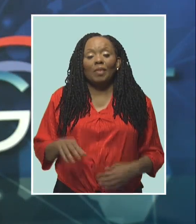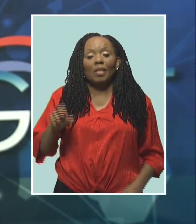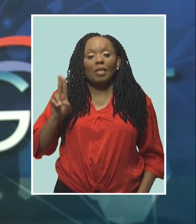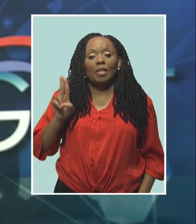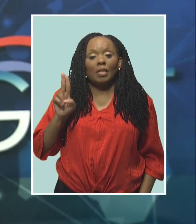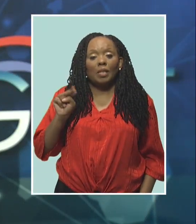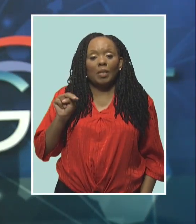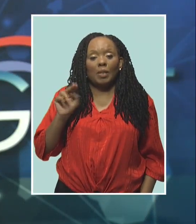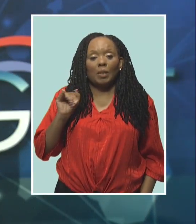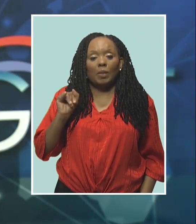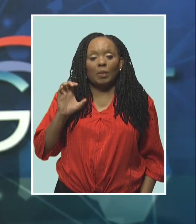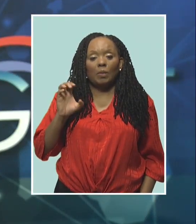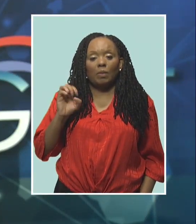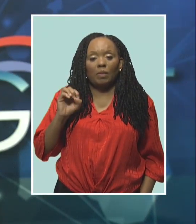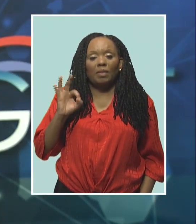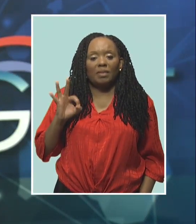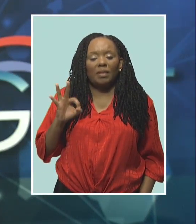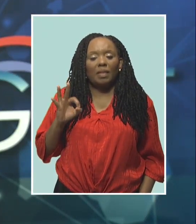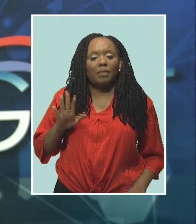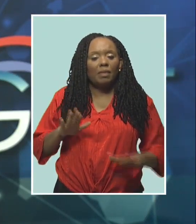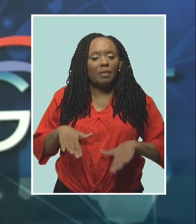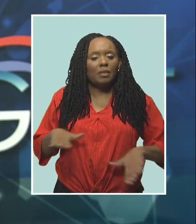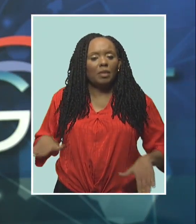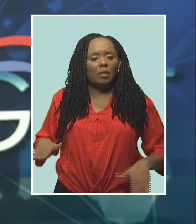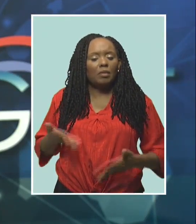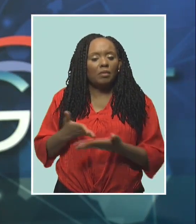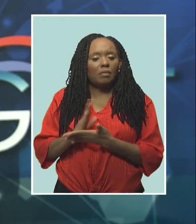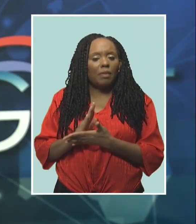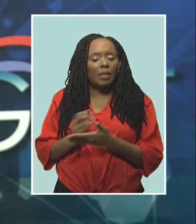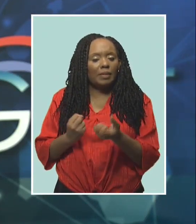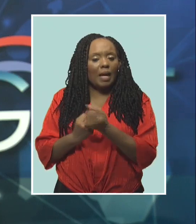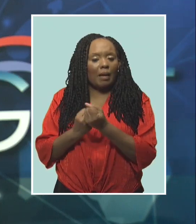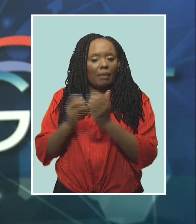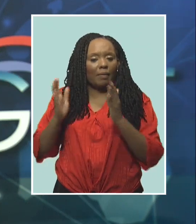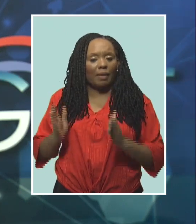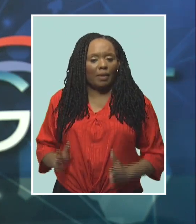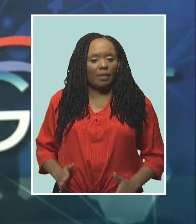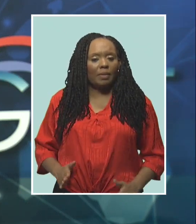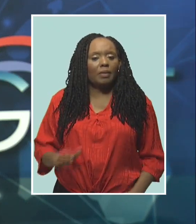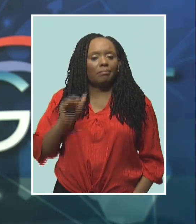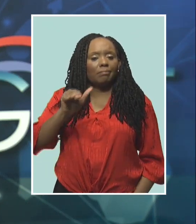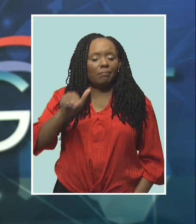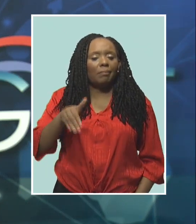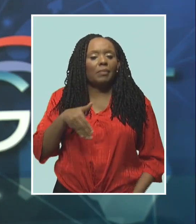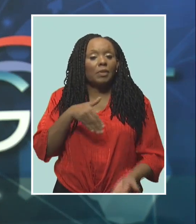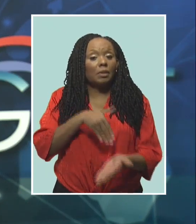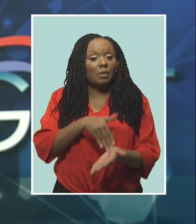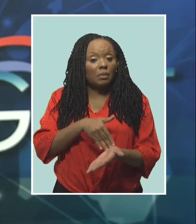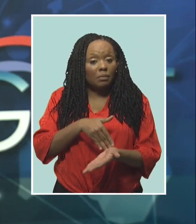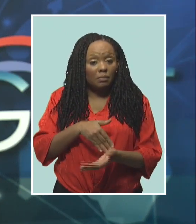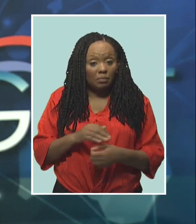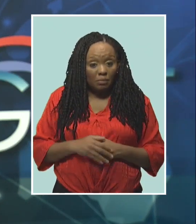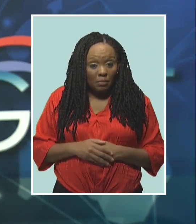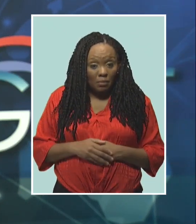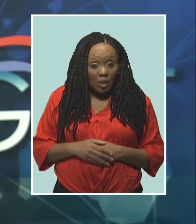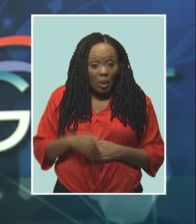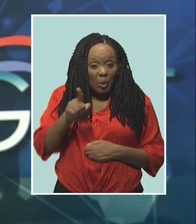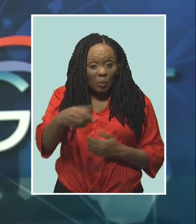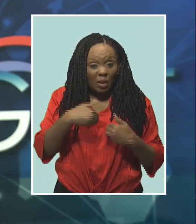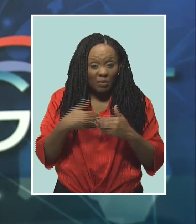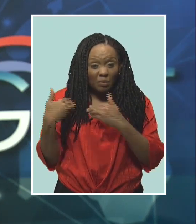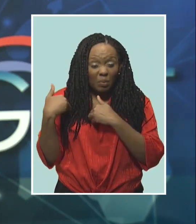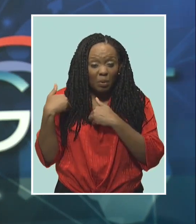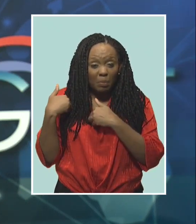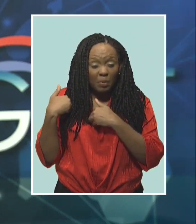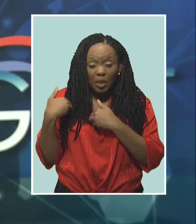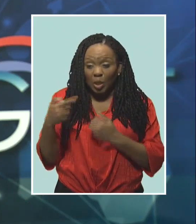The United Nations Children's Fund children's rights advocate Faith Marshall-Harris is reminding doctors that they have a mandatory